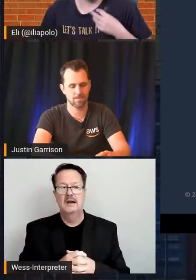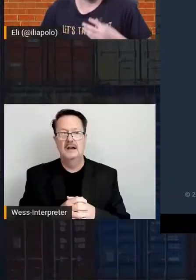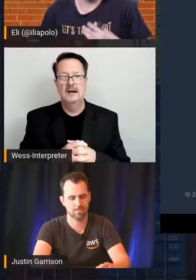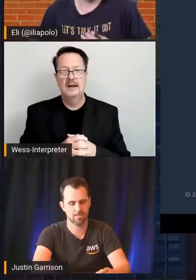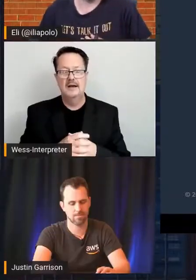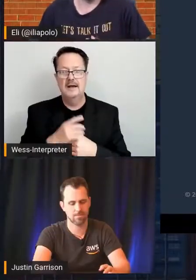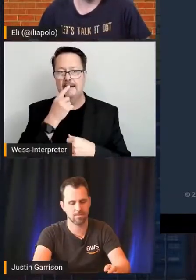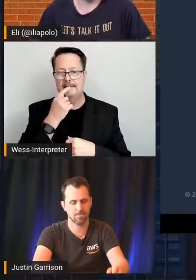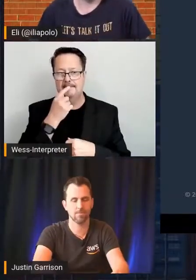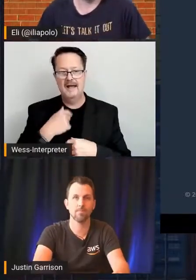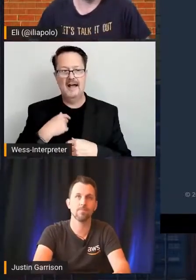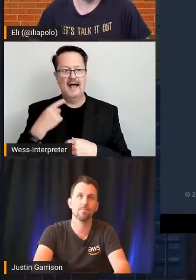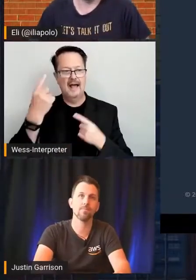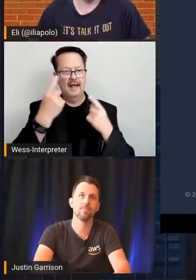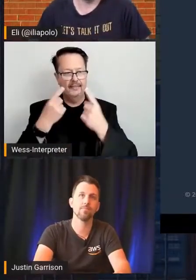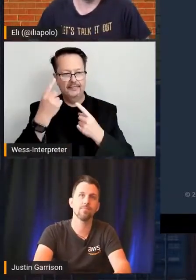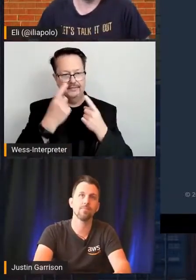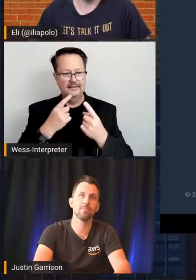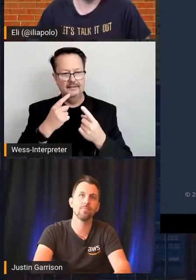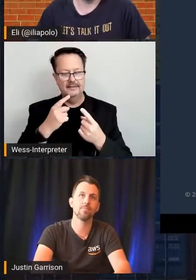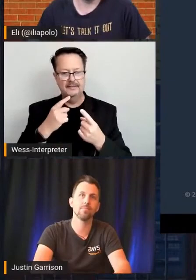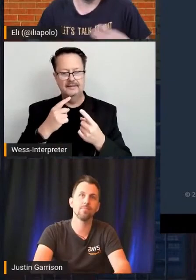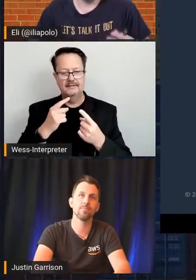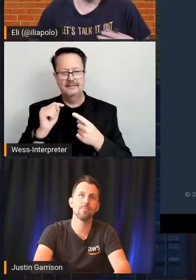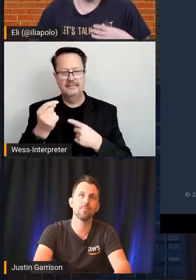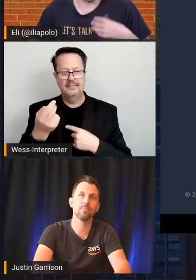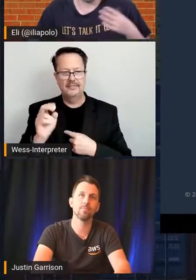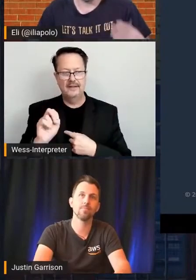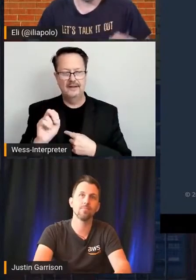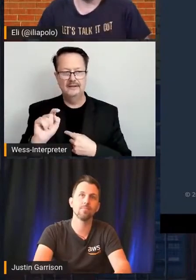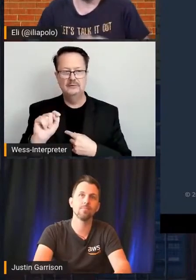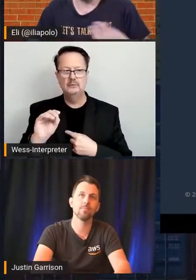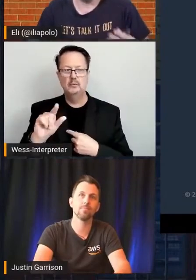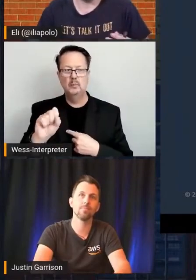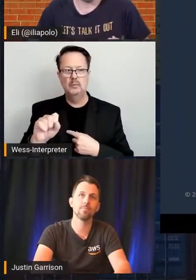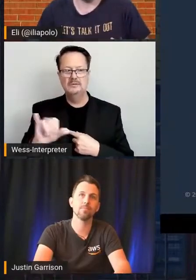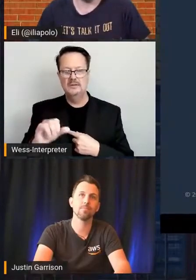I think that the tools